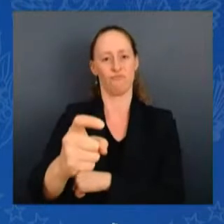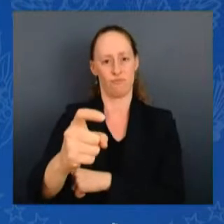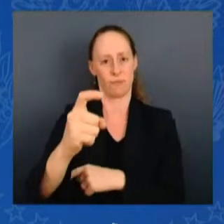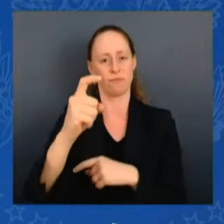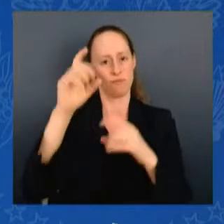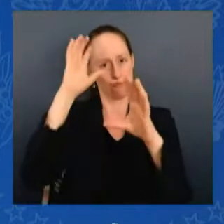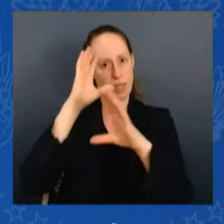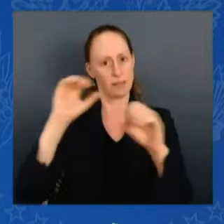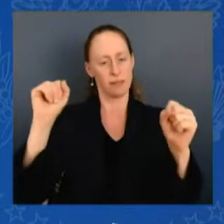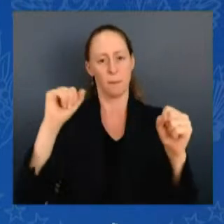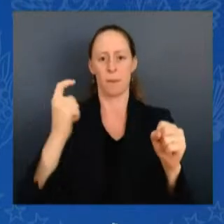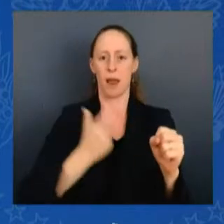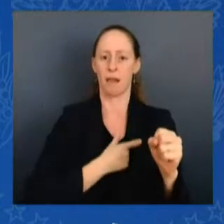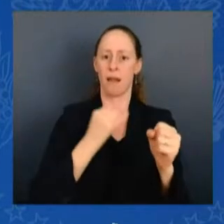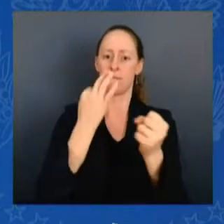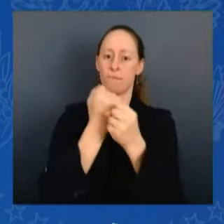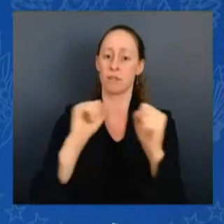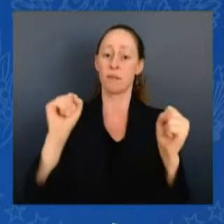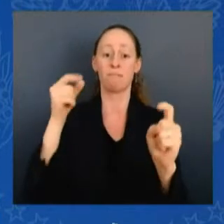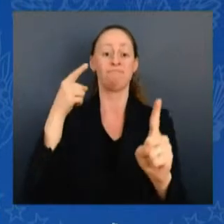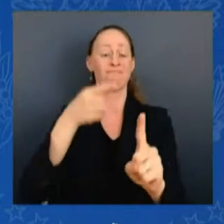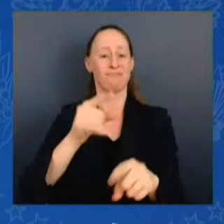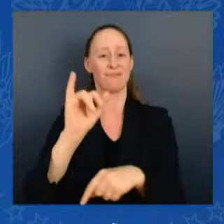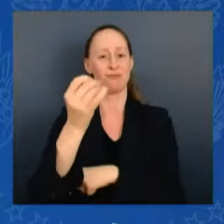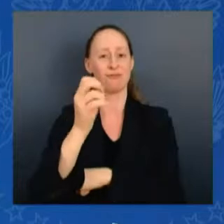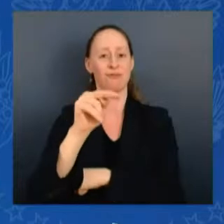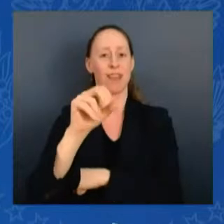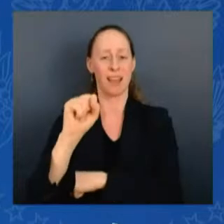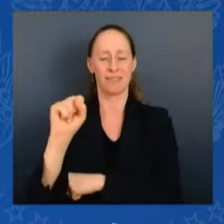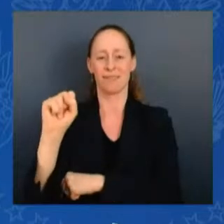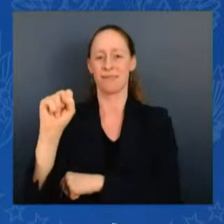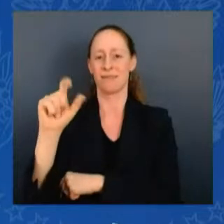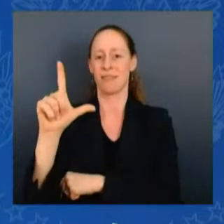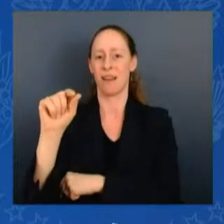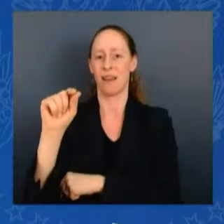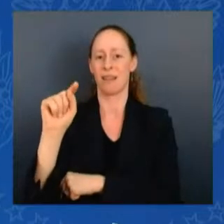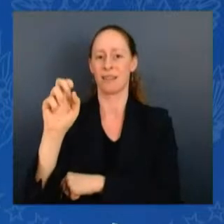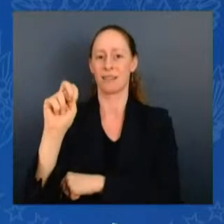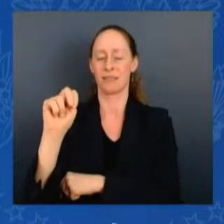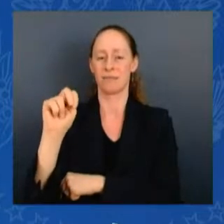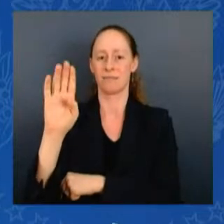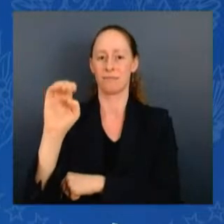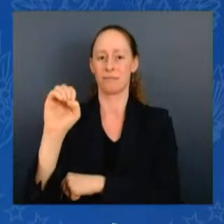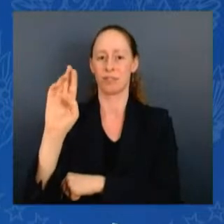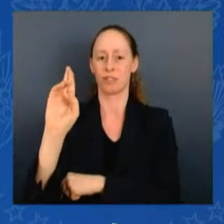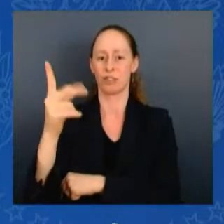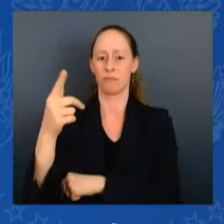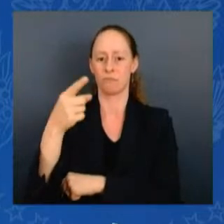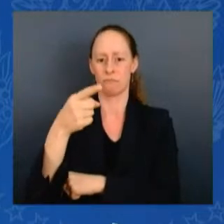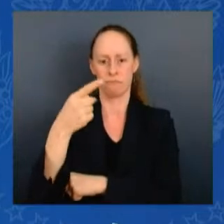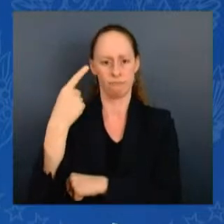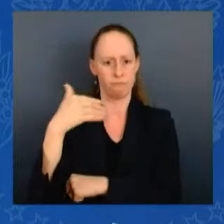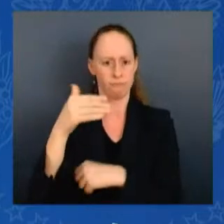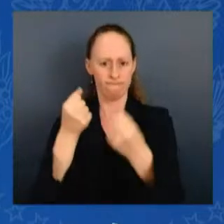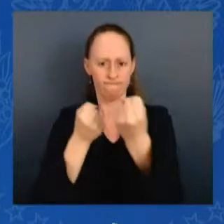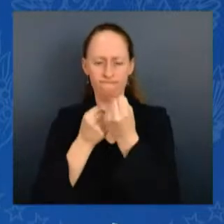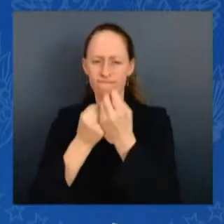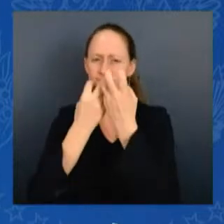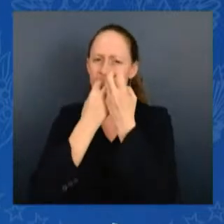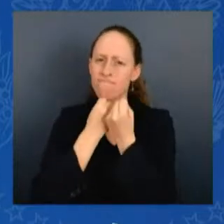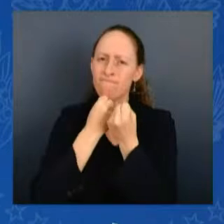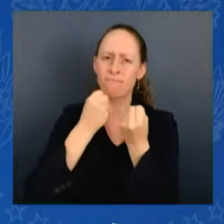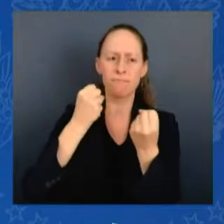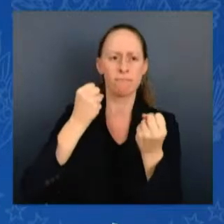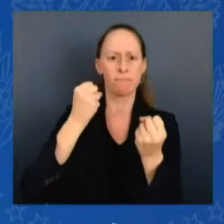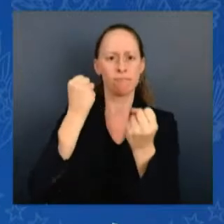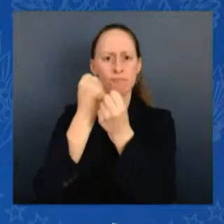A visionary statesman and ceaseless defender of democracy, Secretary General Jens Stoltenberg has guided the NATO